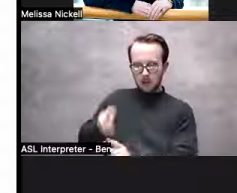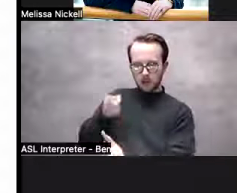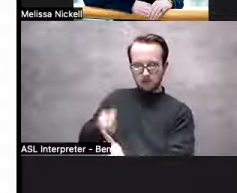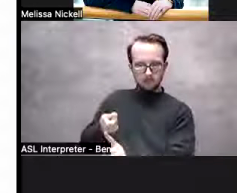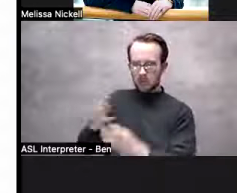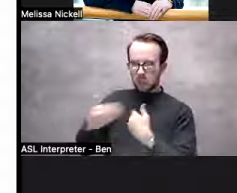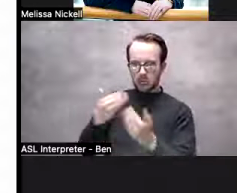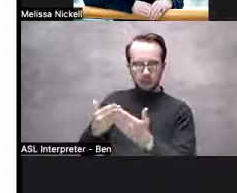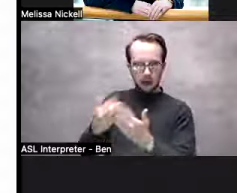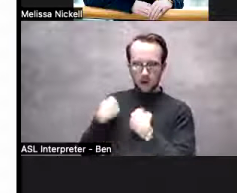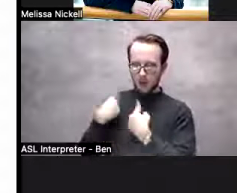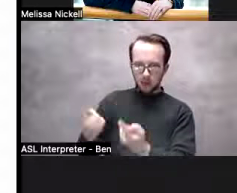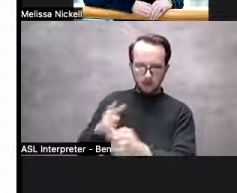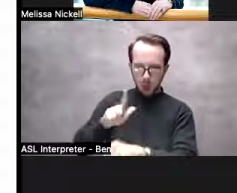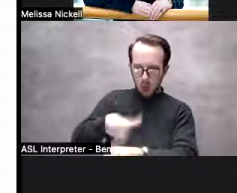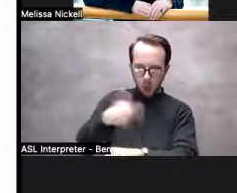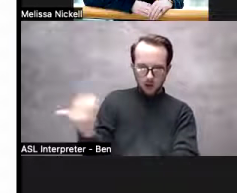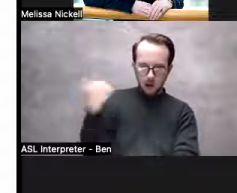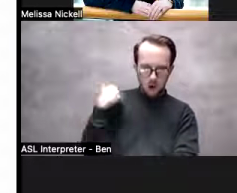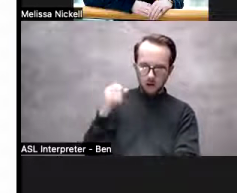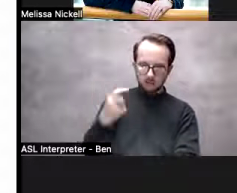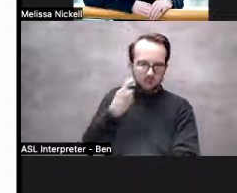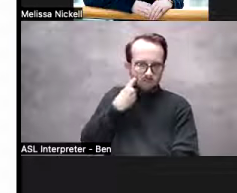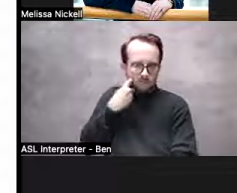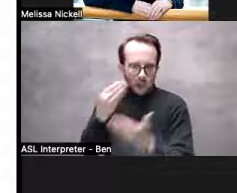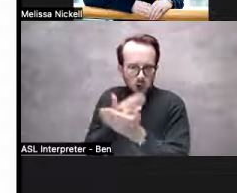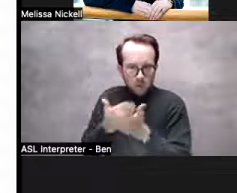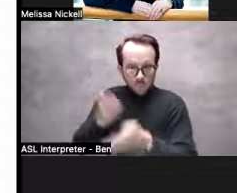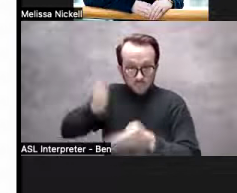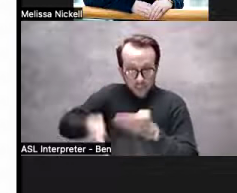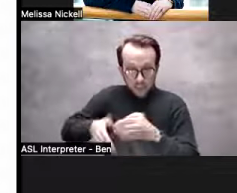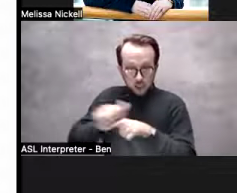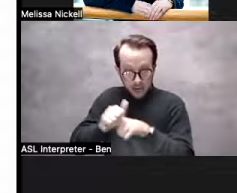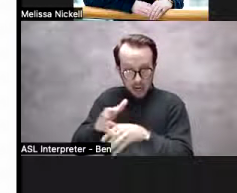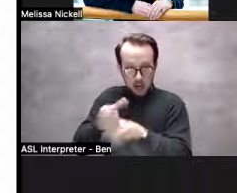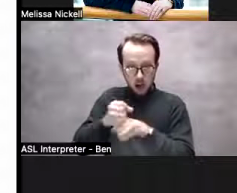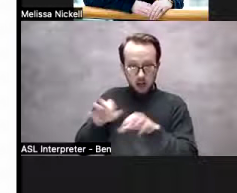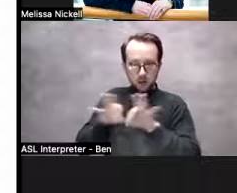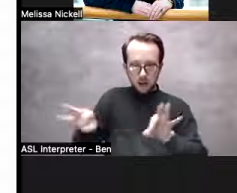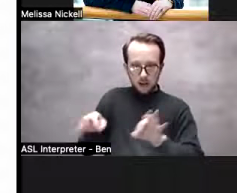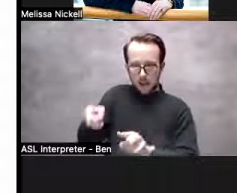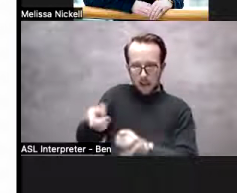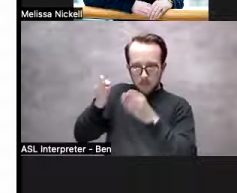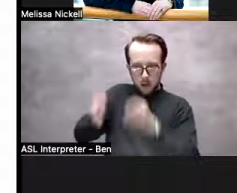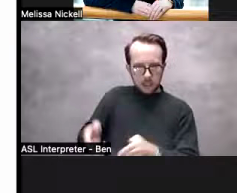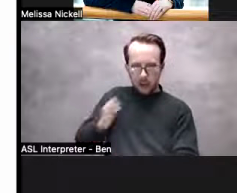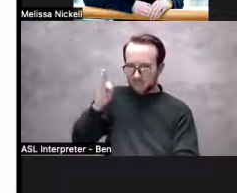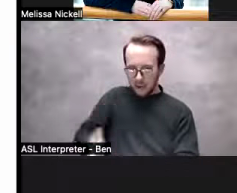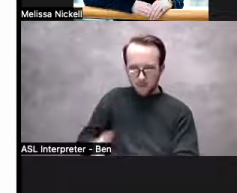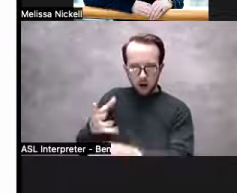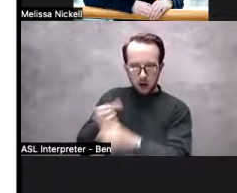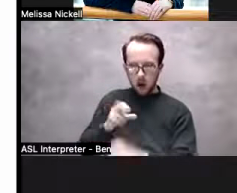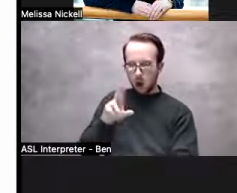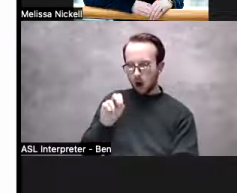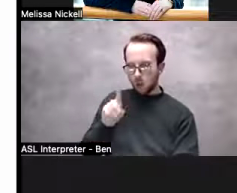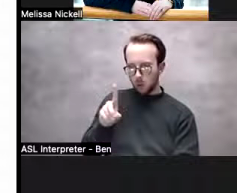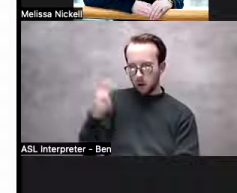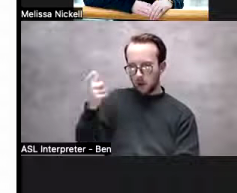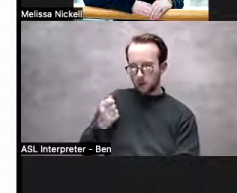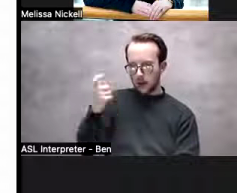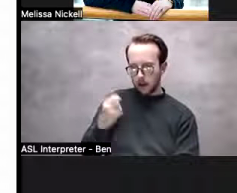they've received their terminal degree or completed their training, this is a person that has never received an R01 grant or an